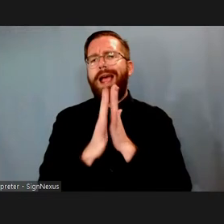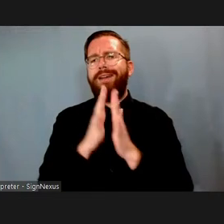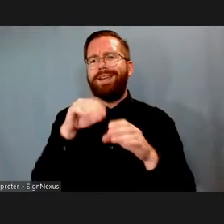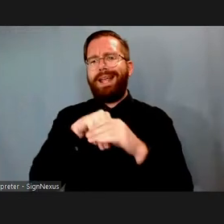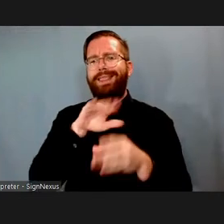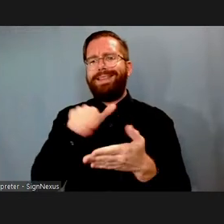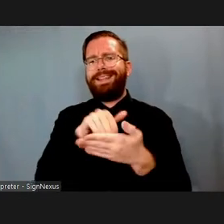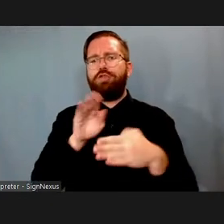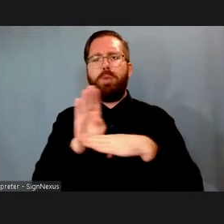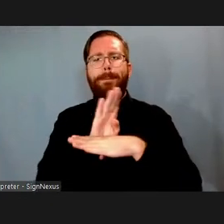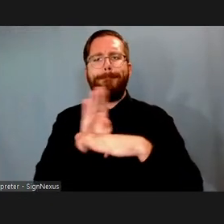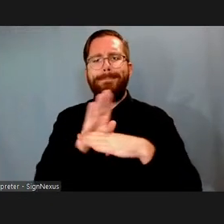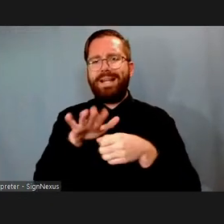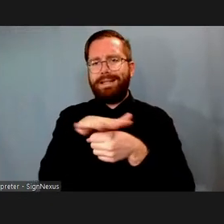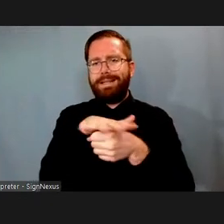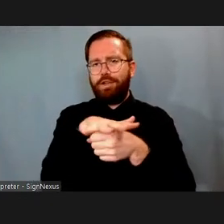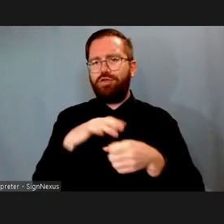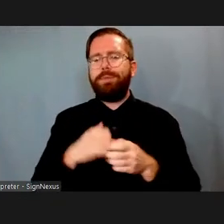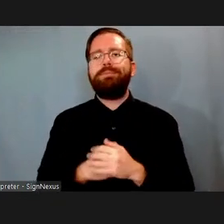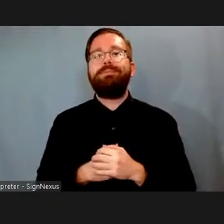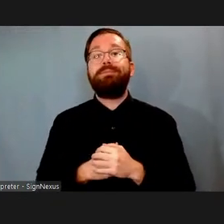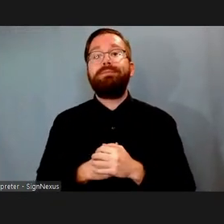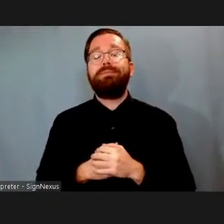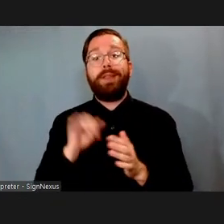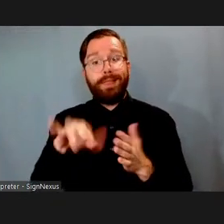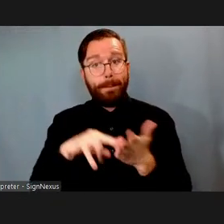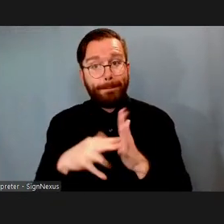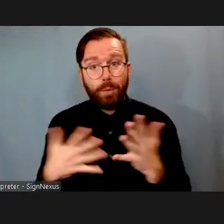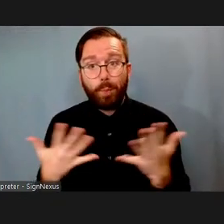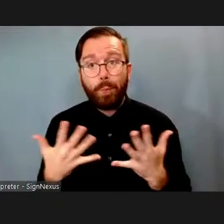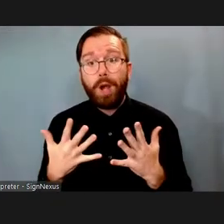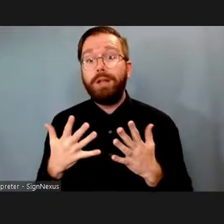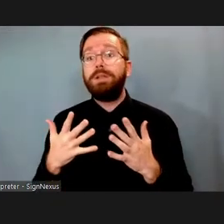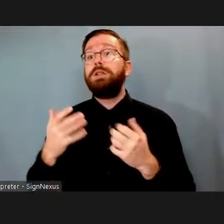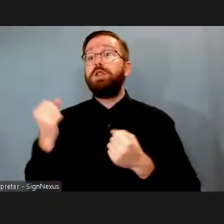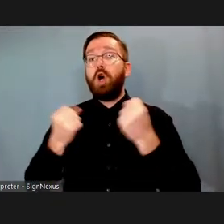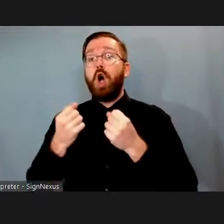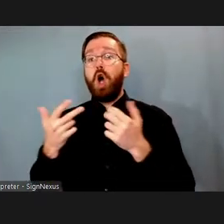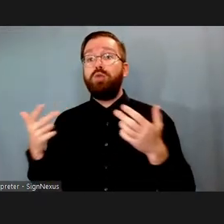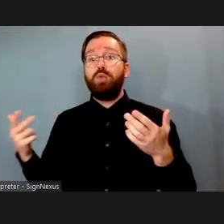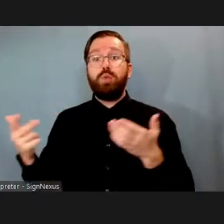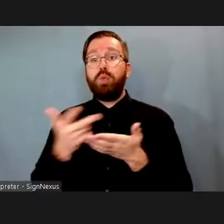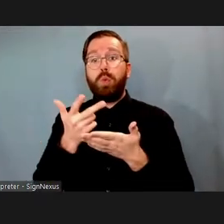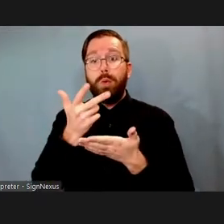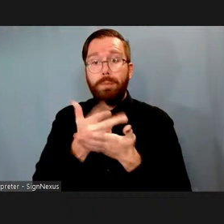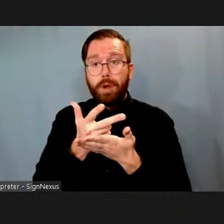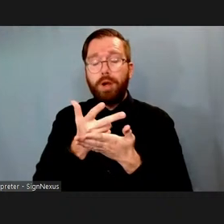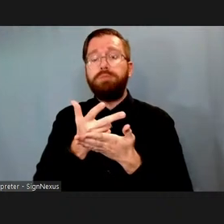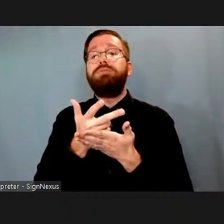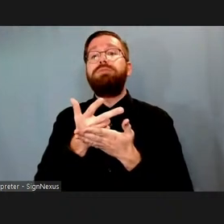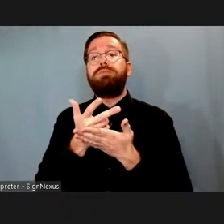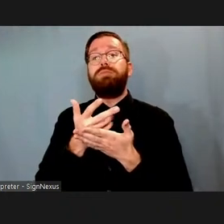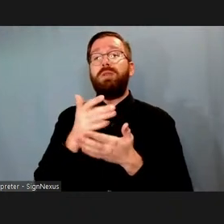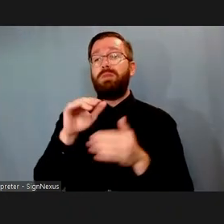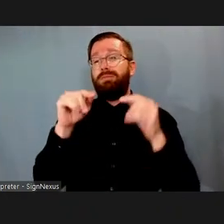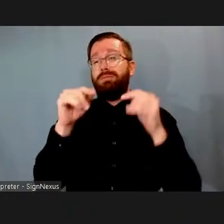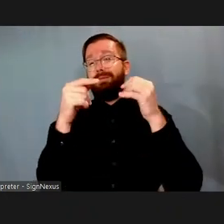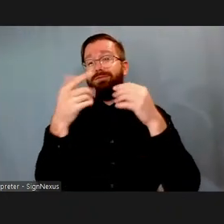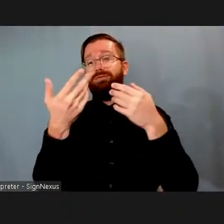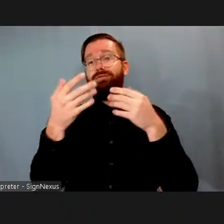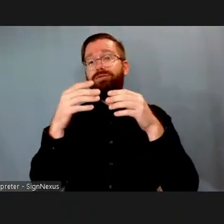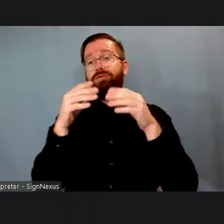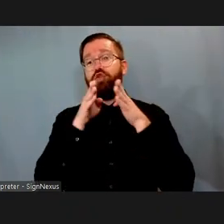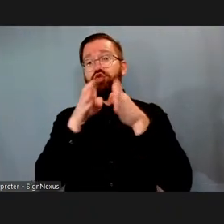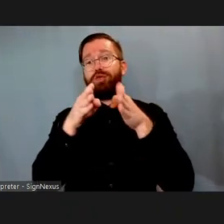act vehicles entering or remaining in the manhattan central business district on or below 60th street which is shown in the map in